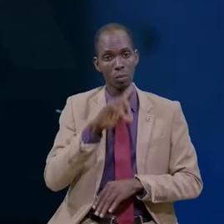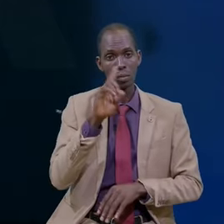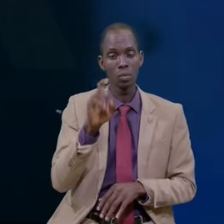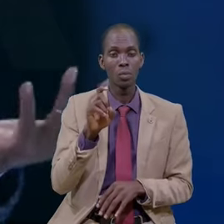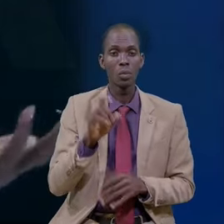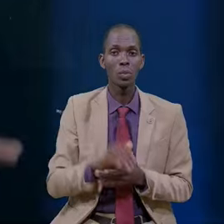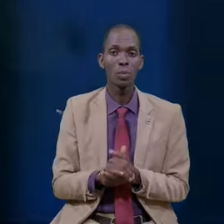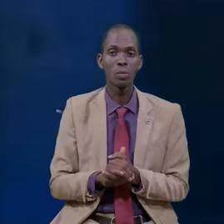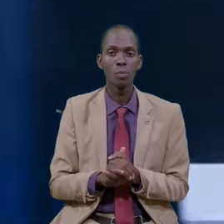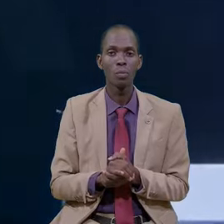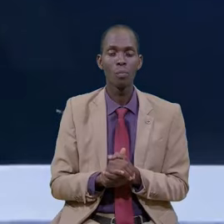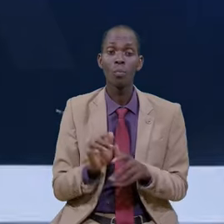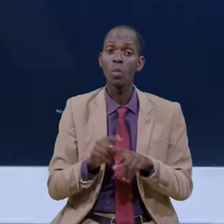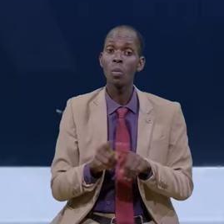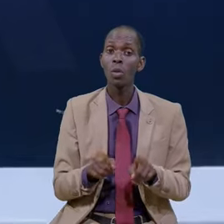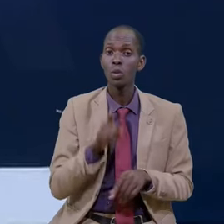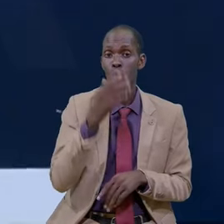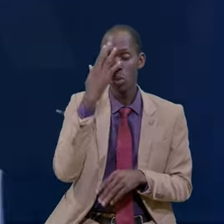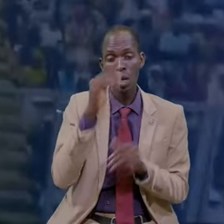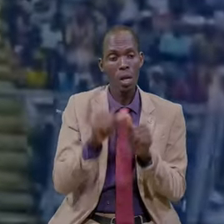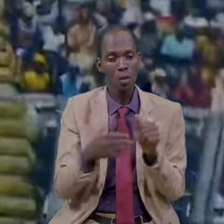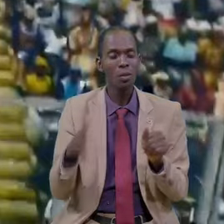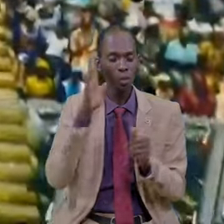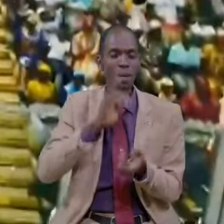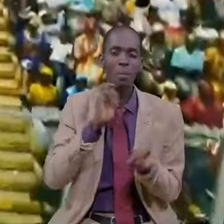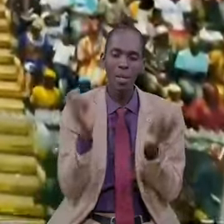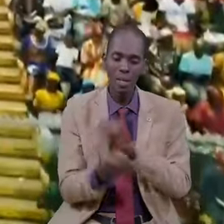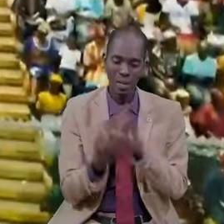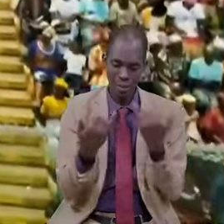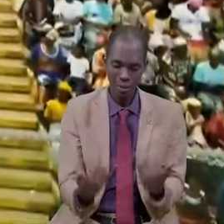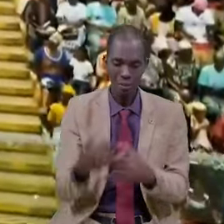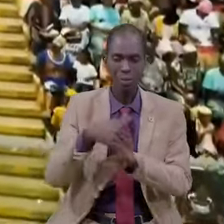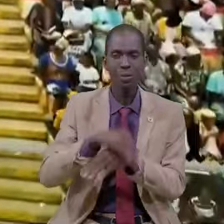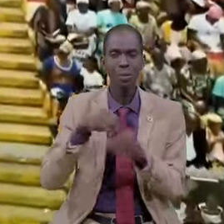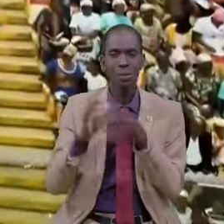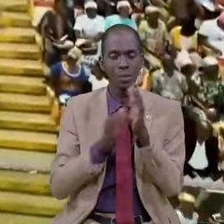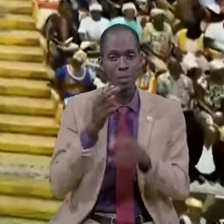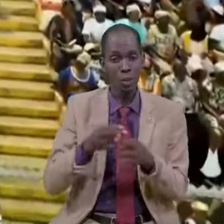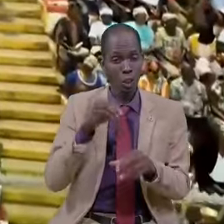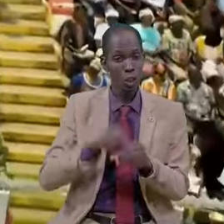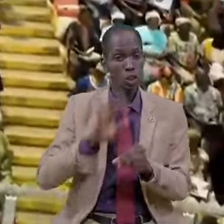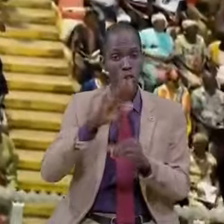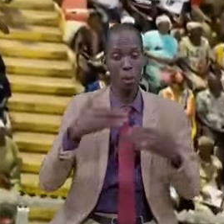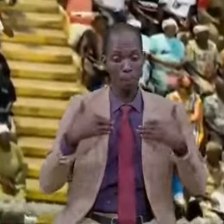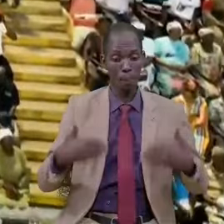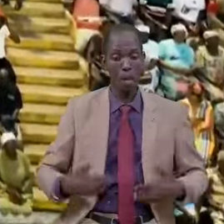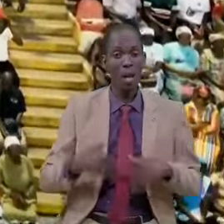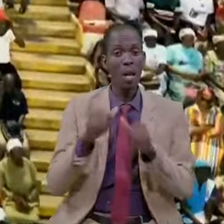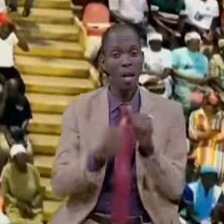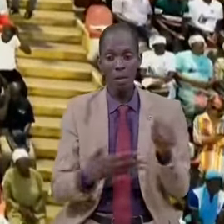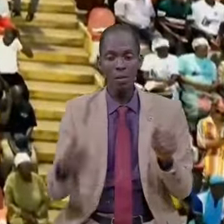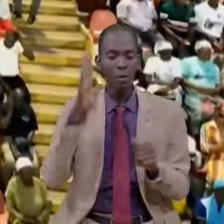God but you know everything will change tonight in your body Everything Will